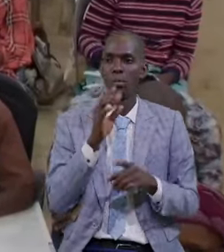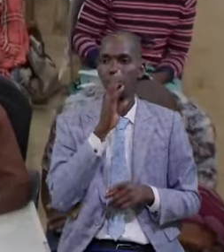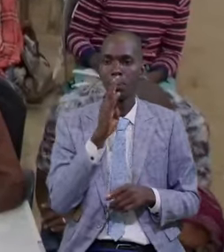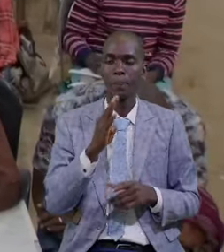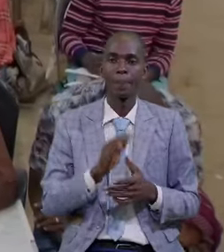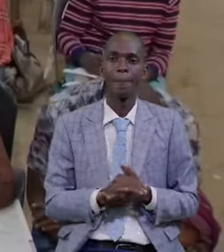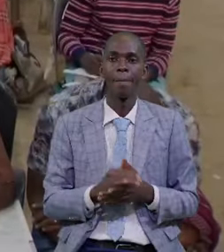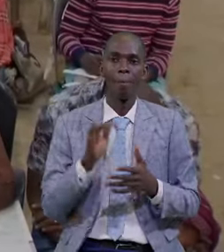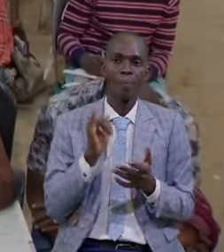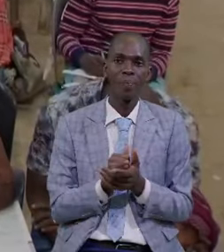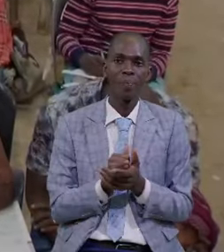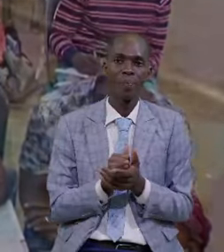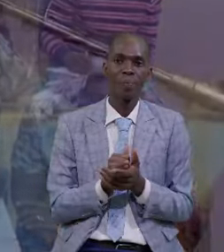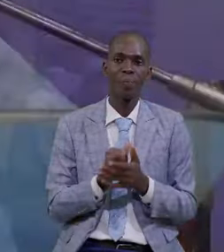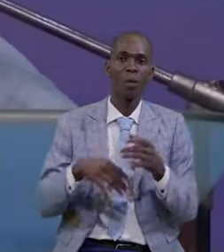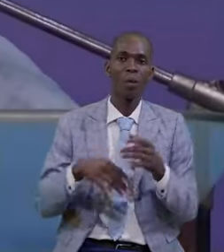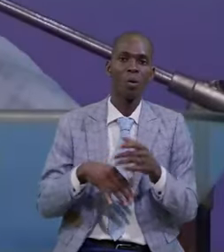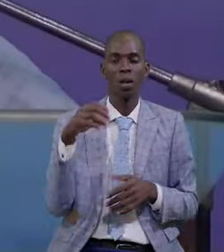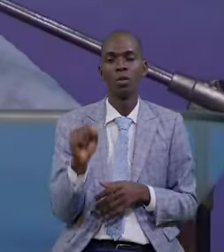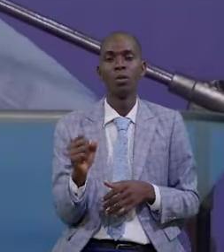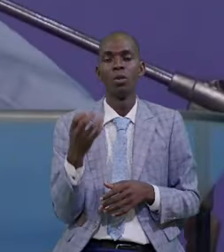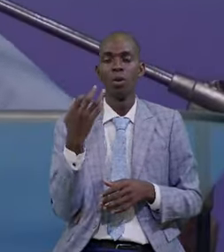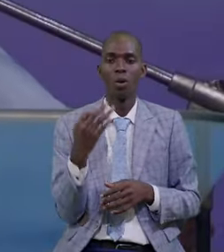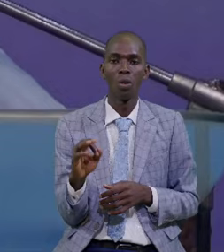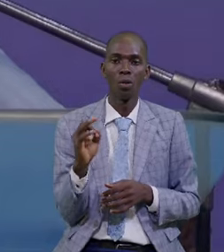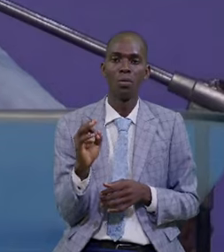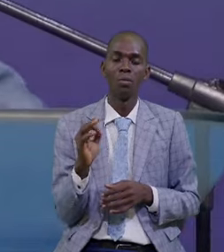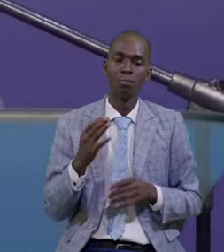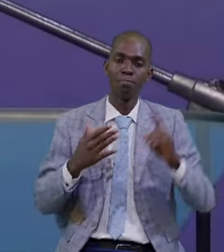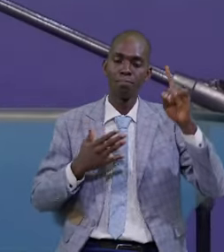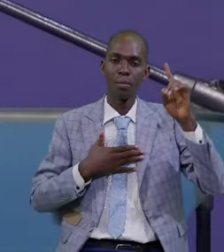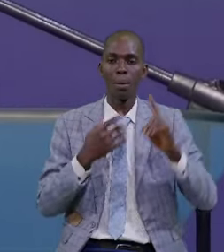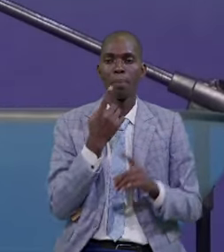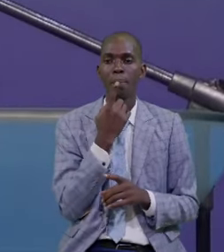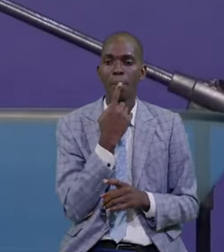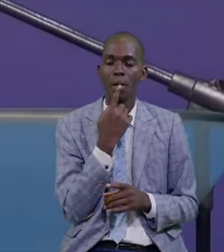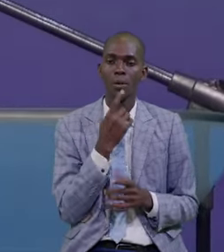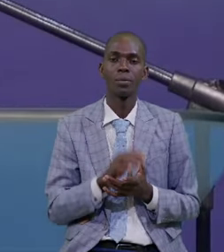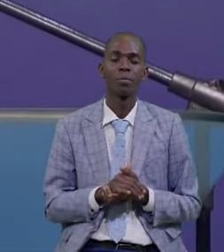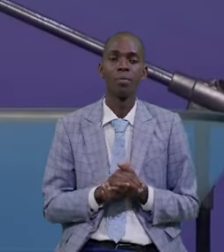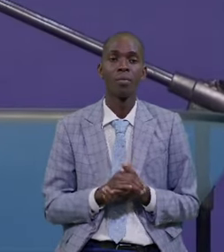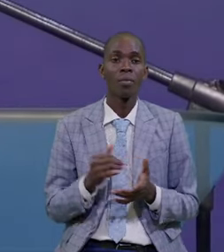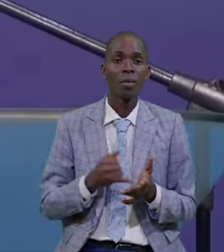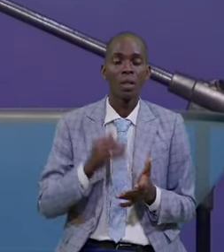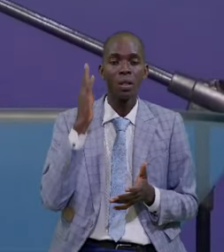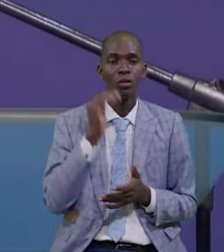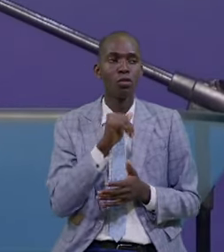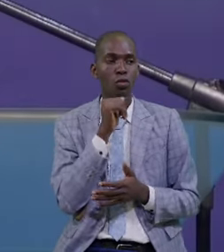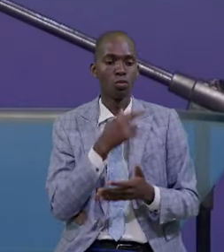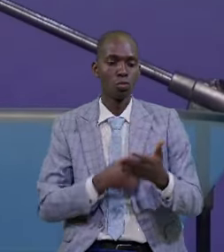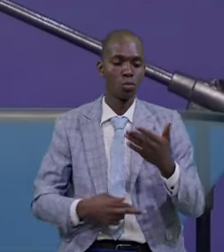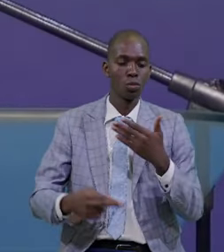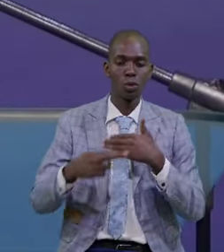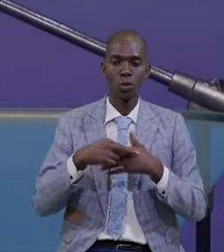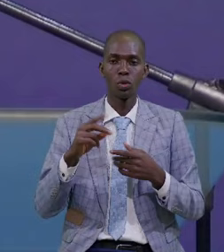that goeth forth out of my mouth. It shall not return unto